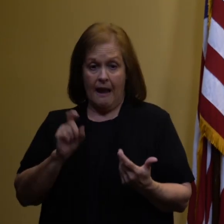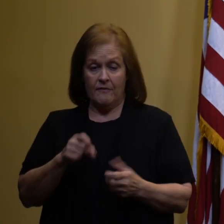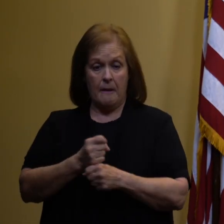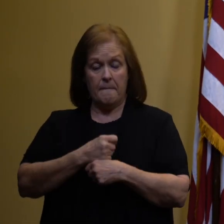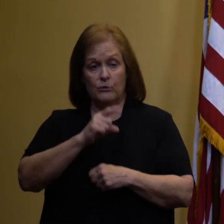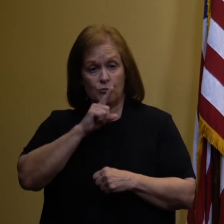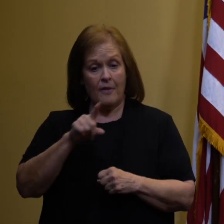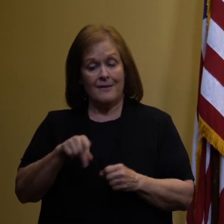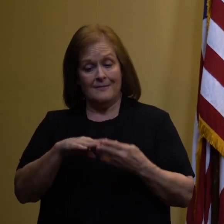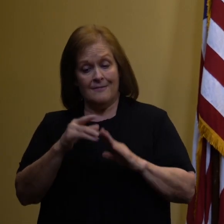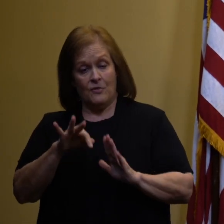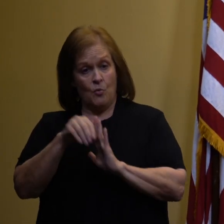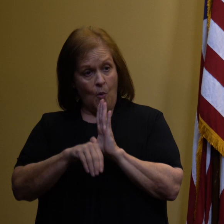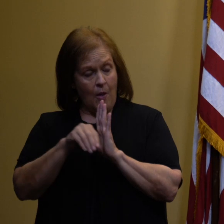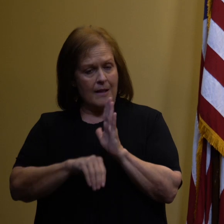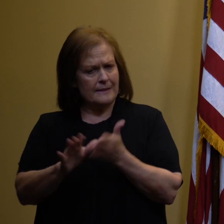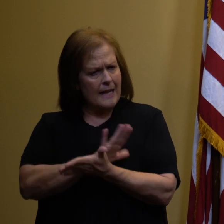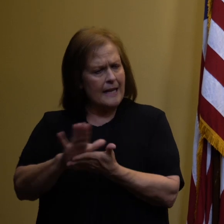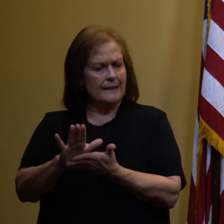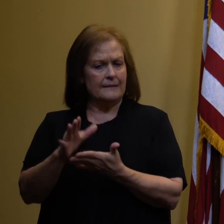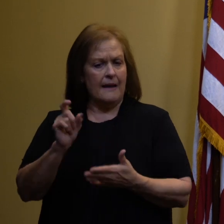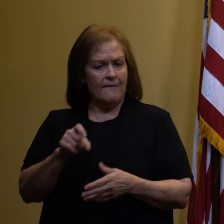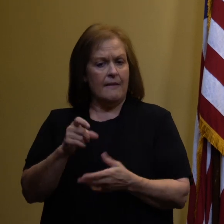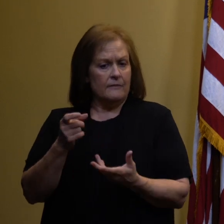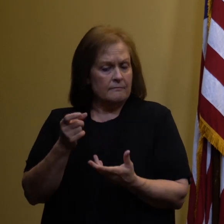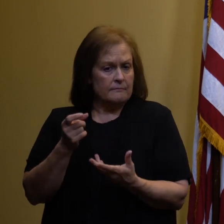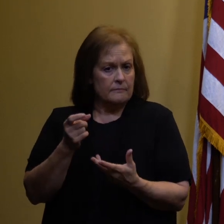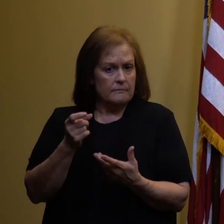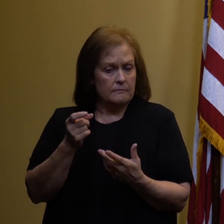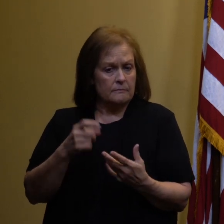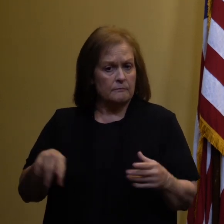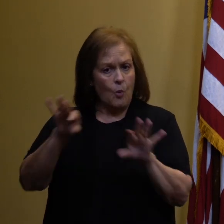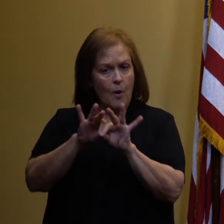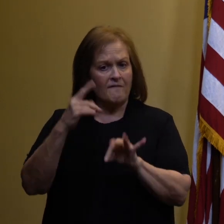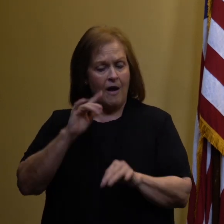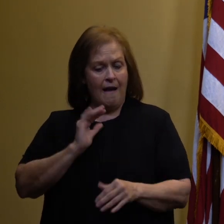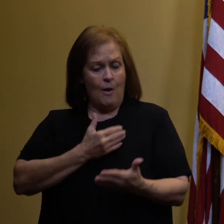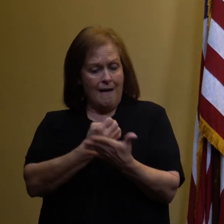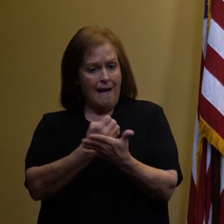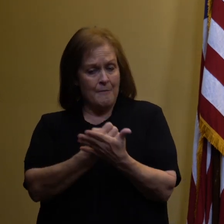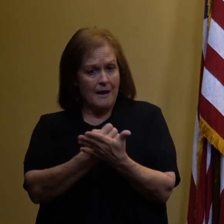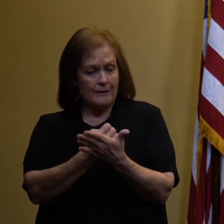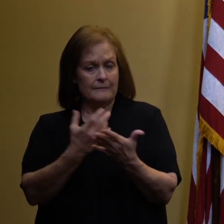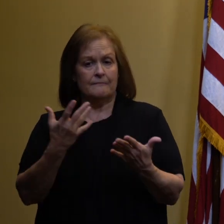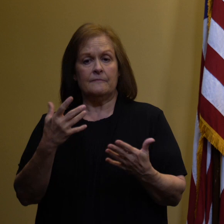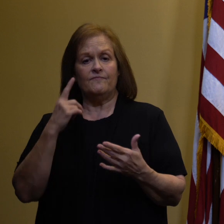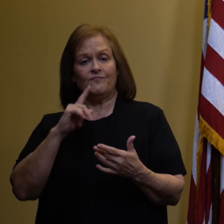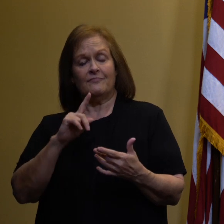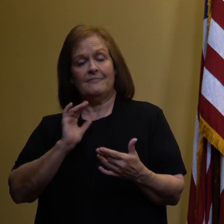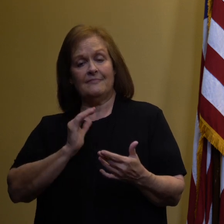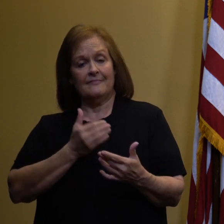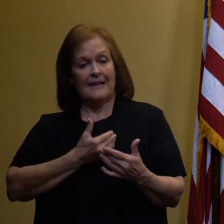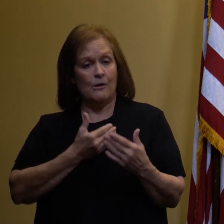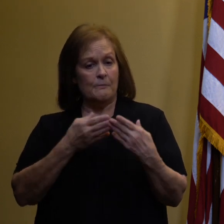making sure that the city of New Orleans is clean. This speaks to our economic viability. This speaks to public health. This speaks to